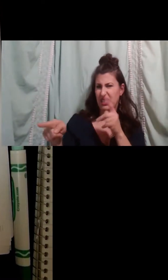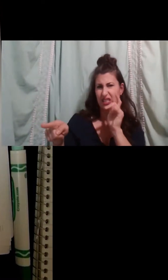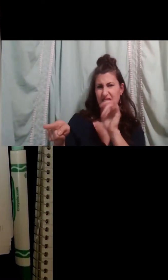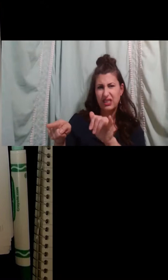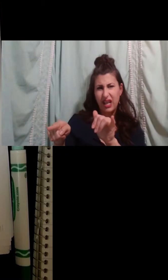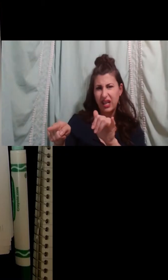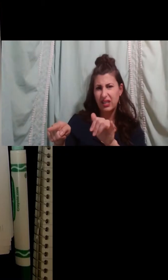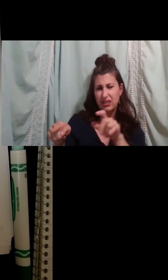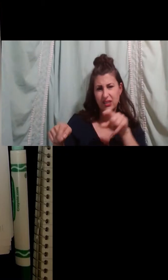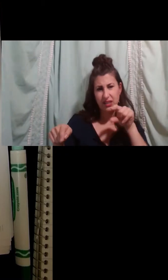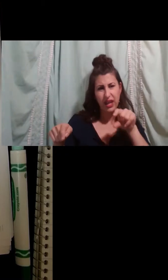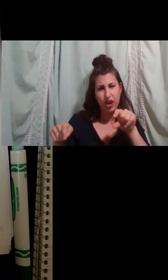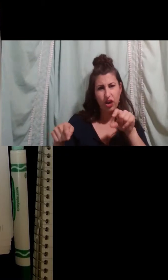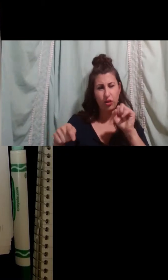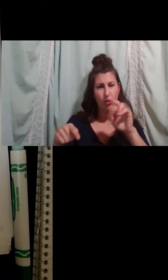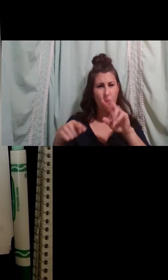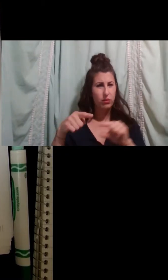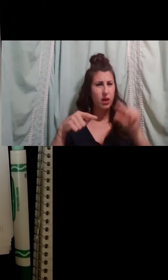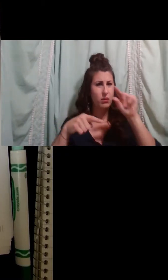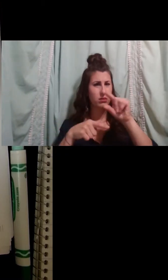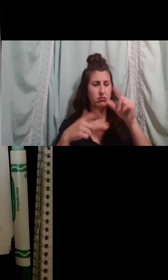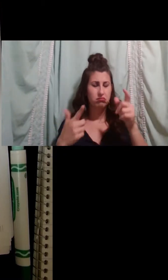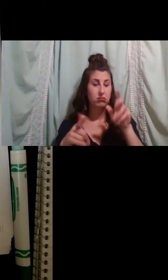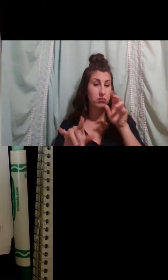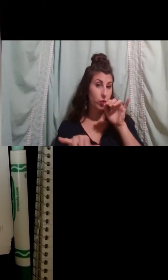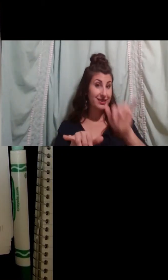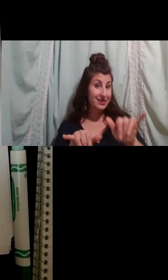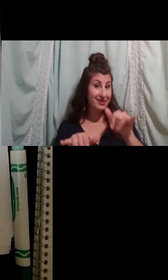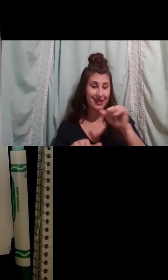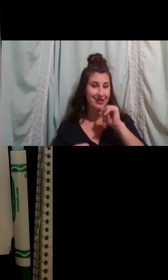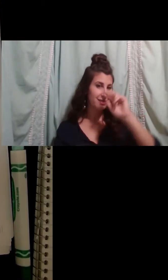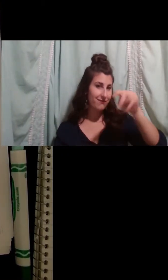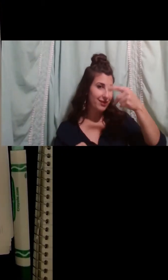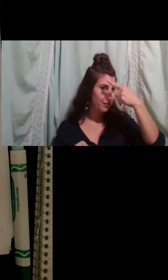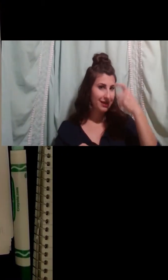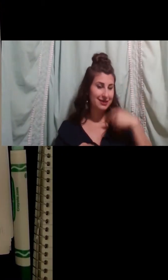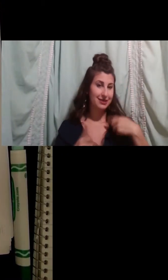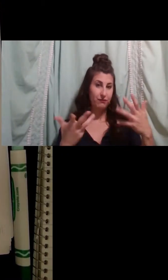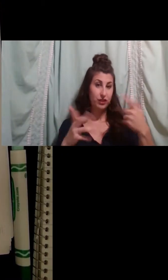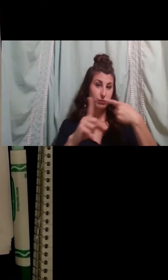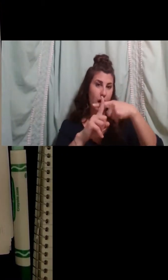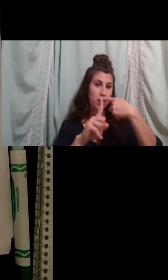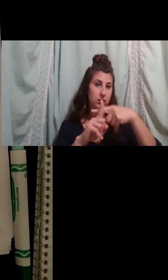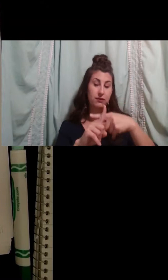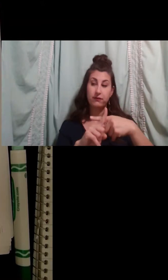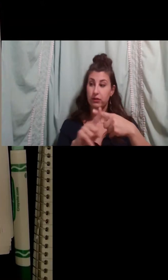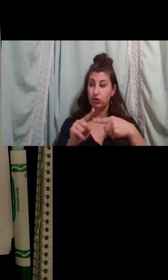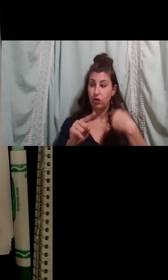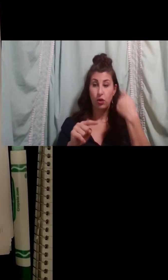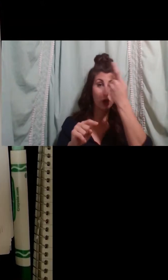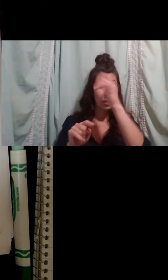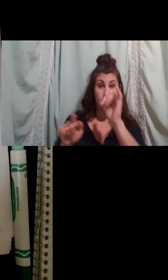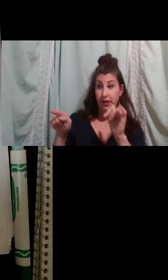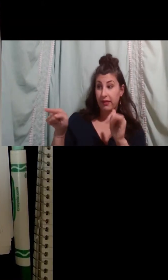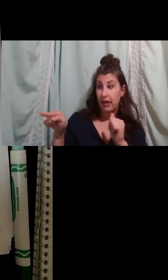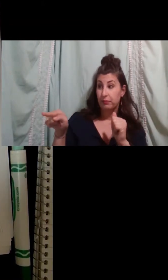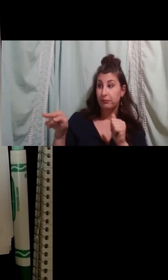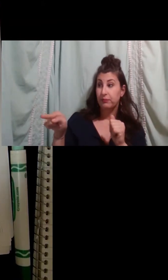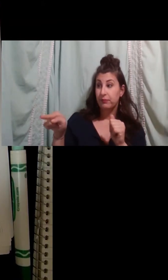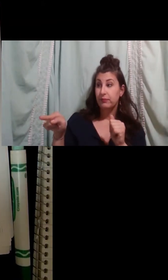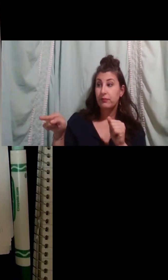this going to stay down here or is it going to flip? It's going to stay because it's a positive exponent. So then it looks like